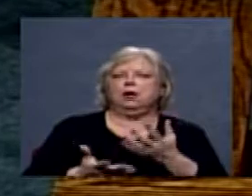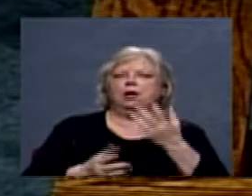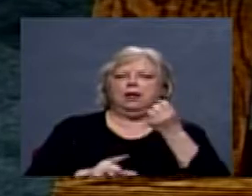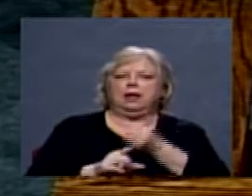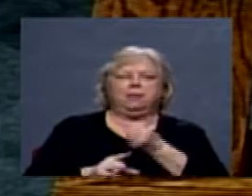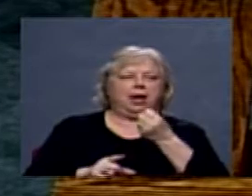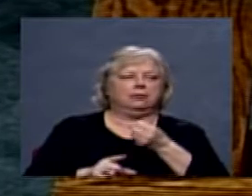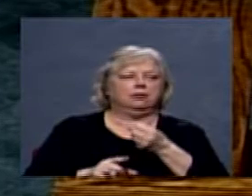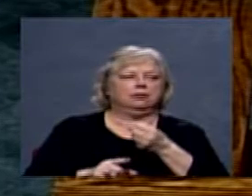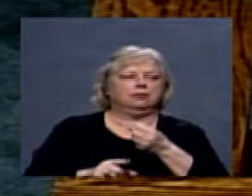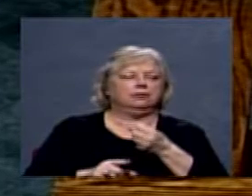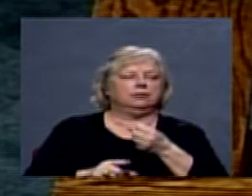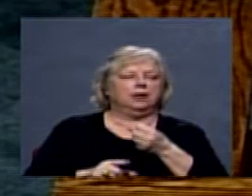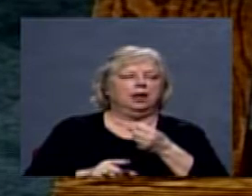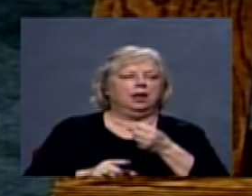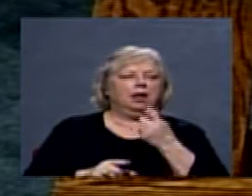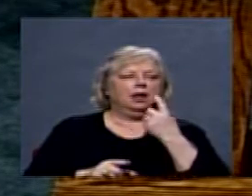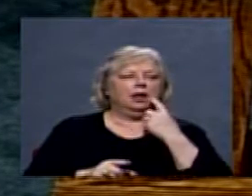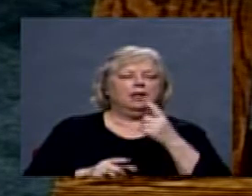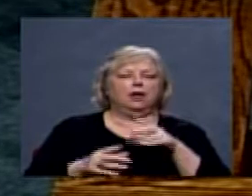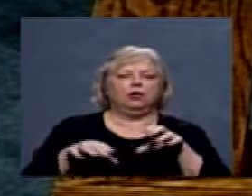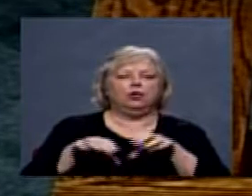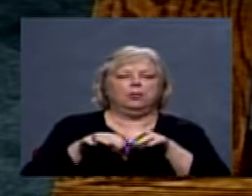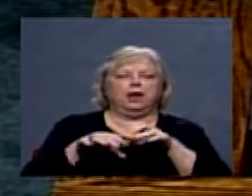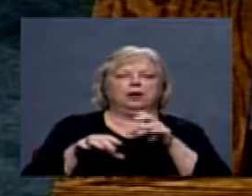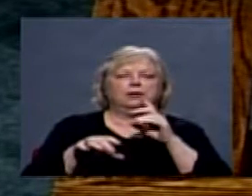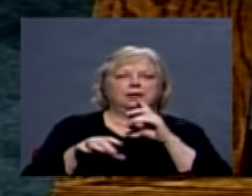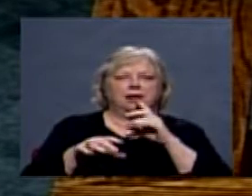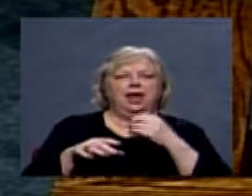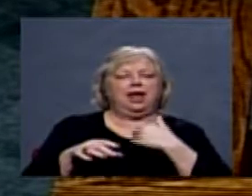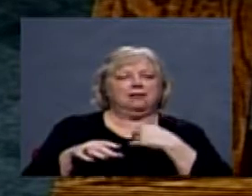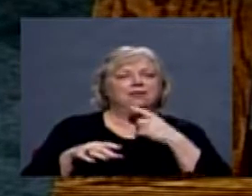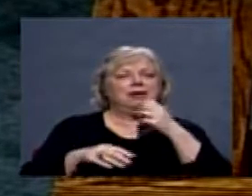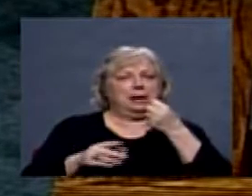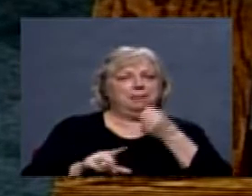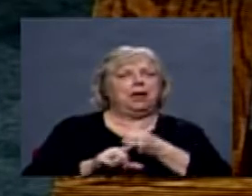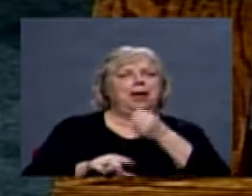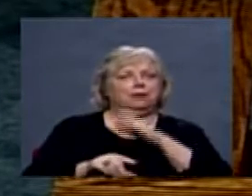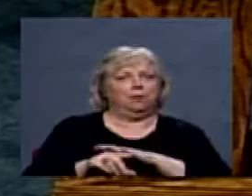residents that have been there, that these duplexes are having on the neighborhood itself.